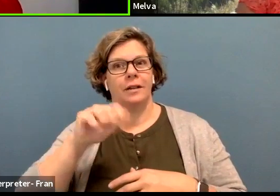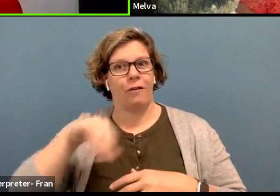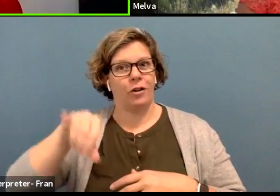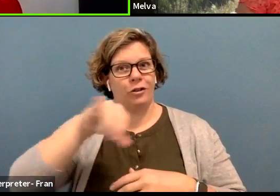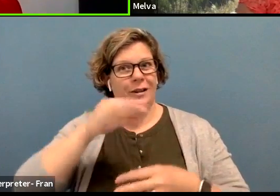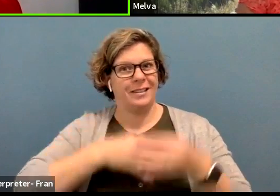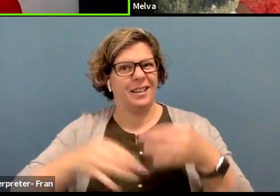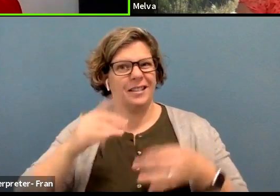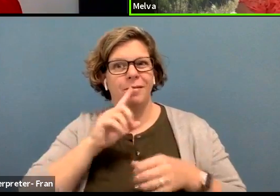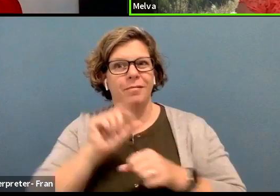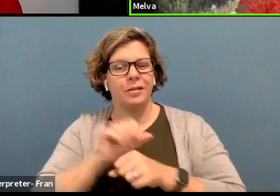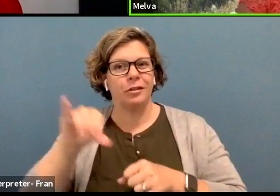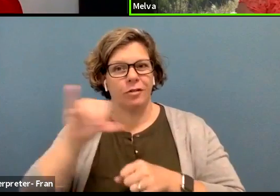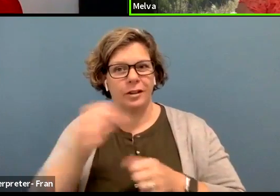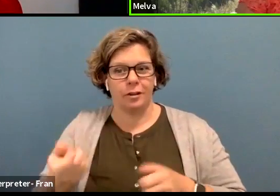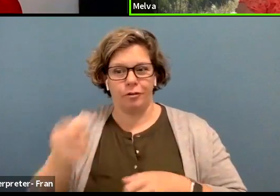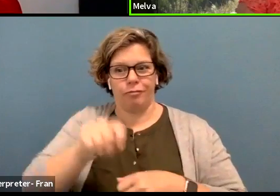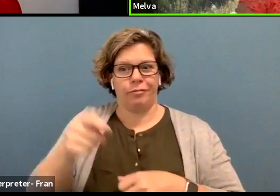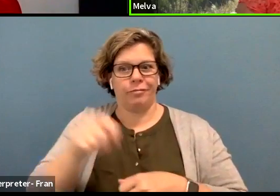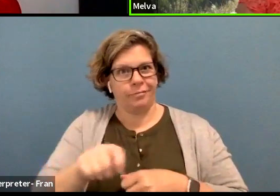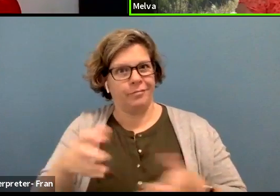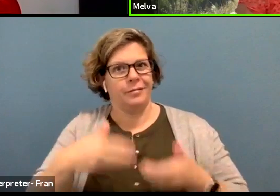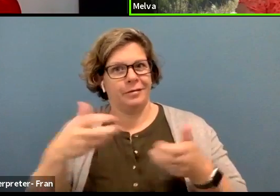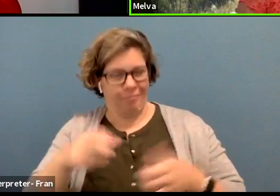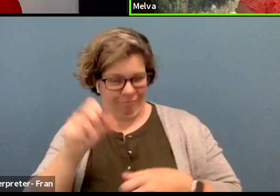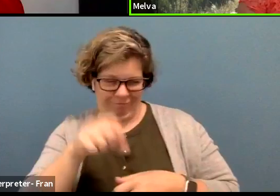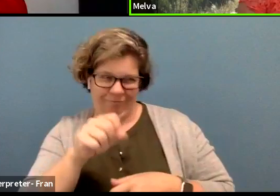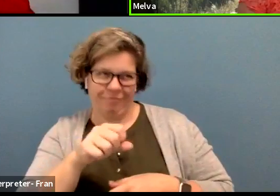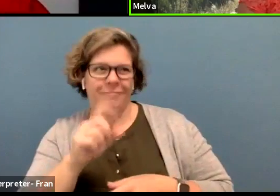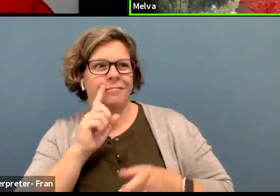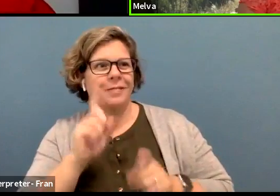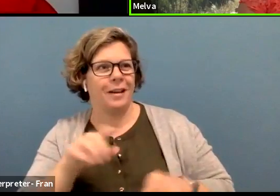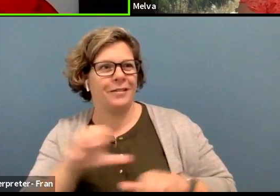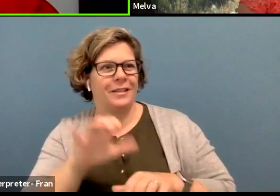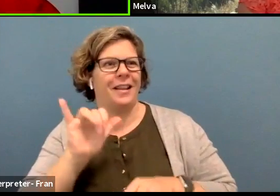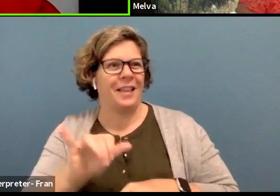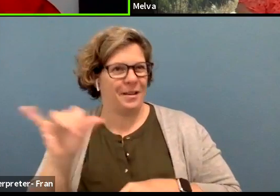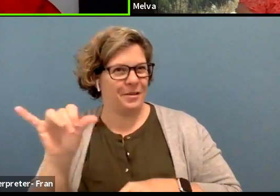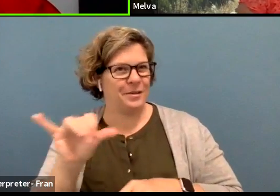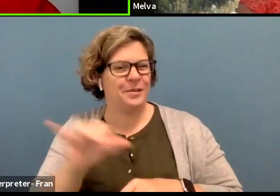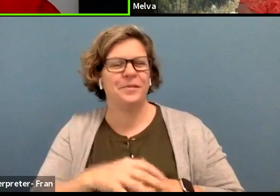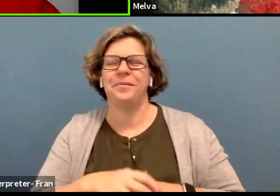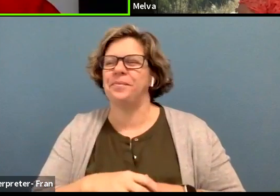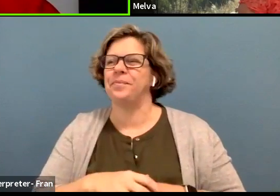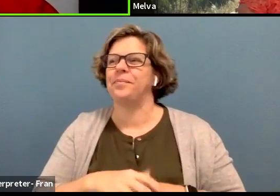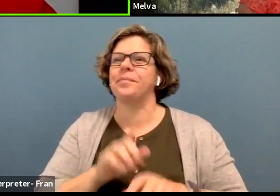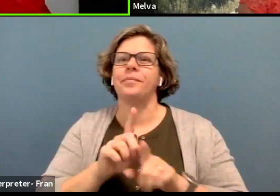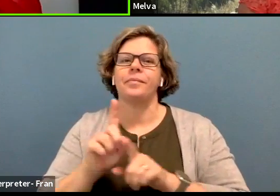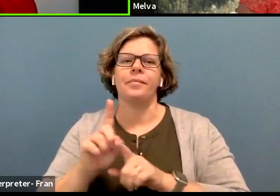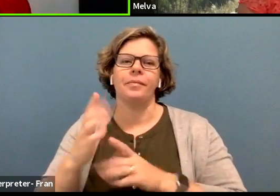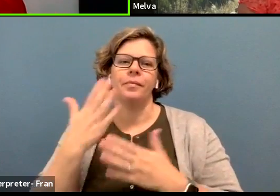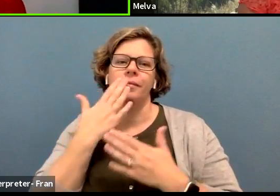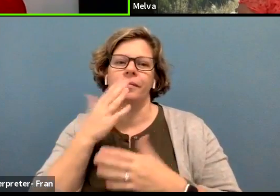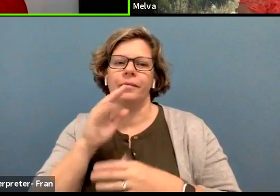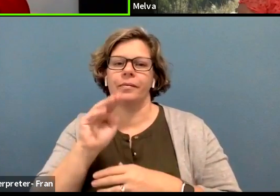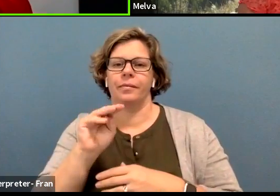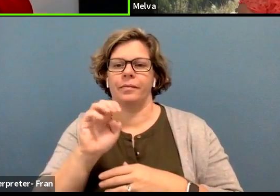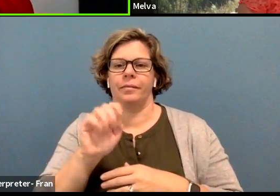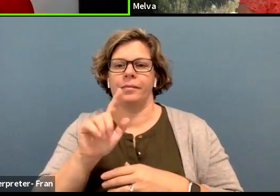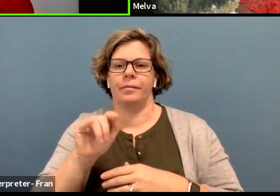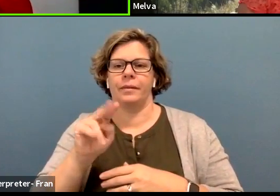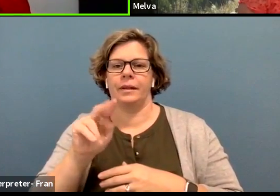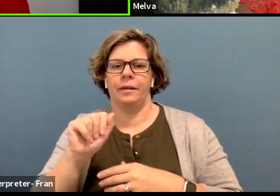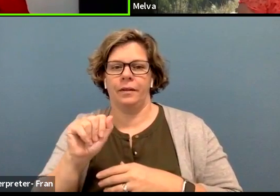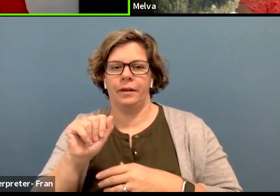that? Yes. That's good. All right. Well, we also have to shout out to Melva for the fact that she's the